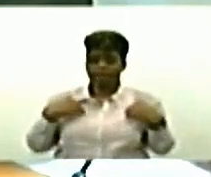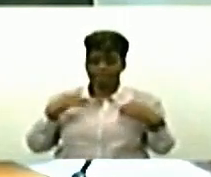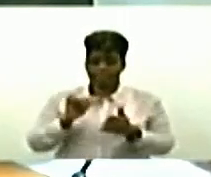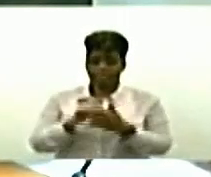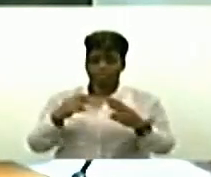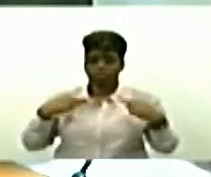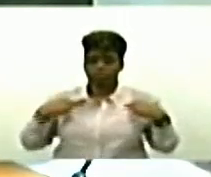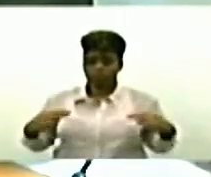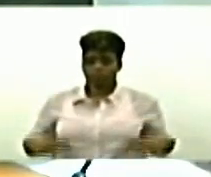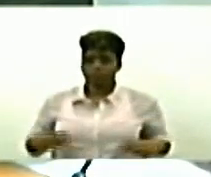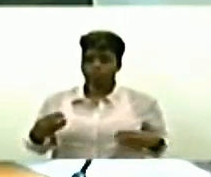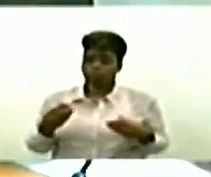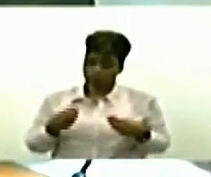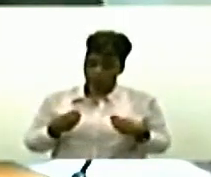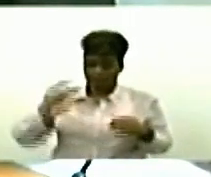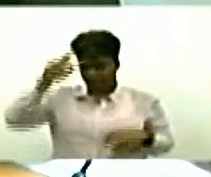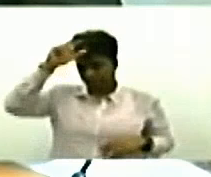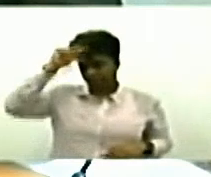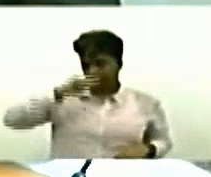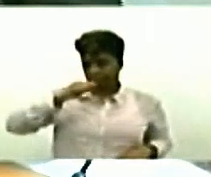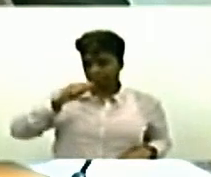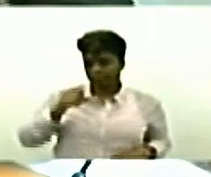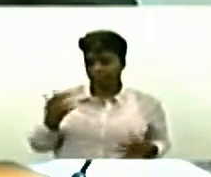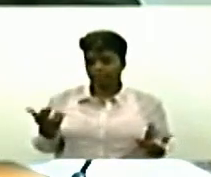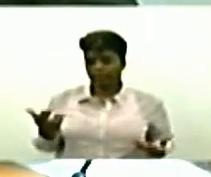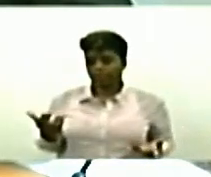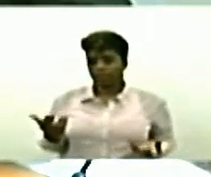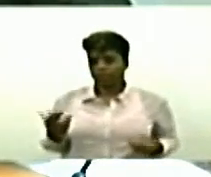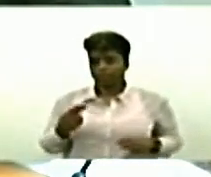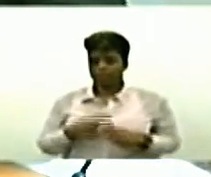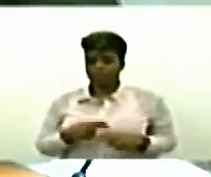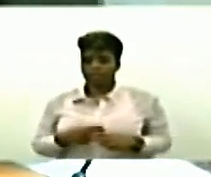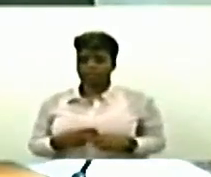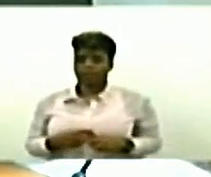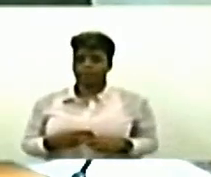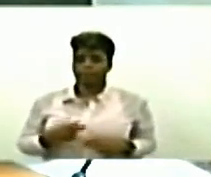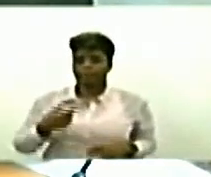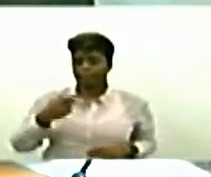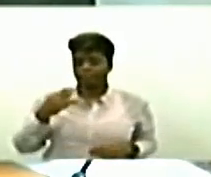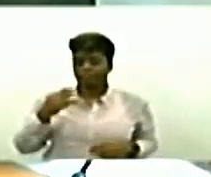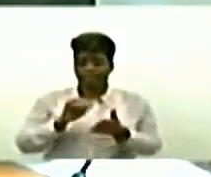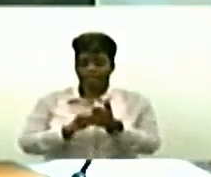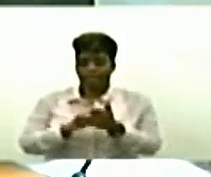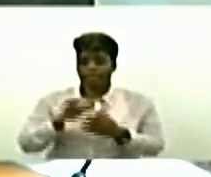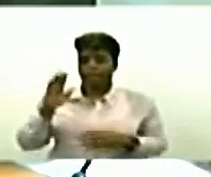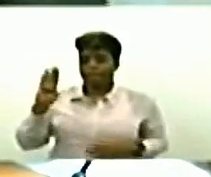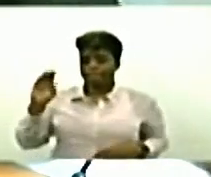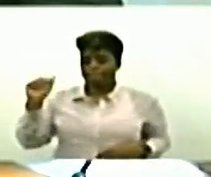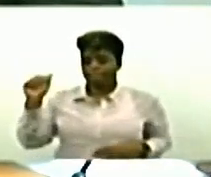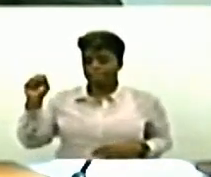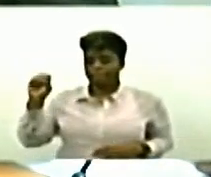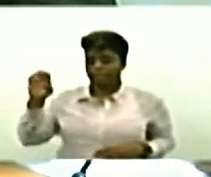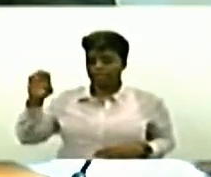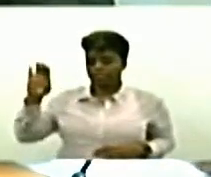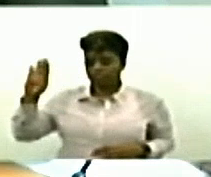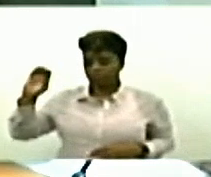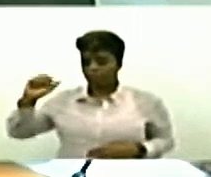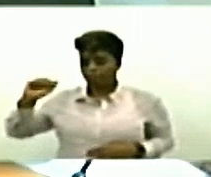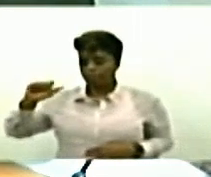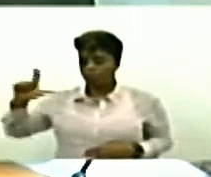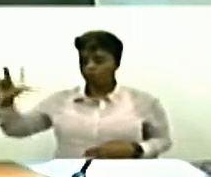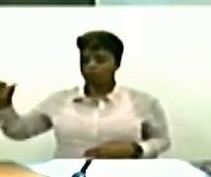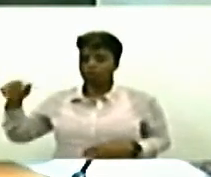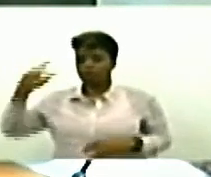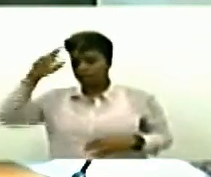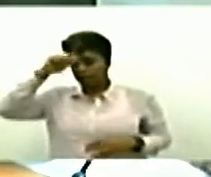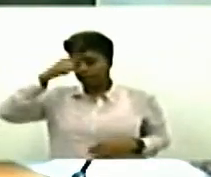do have soft caps. We call it baseball cap because of the type of material that is used, and is used more widely in sports. But